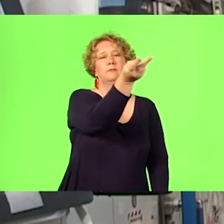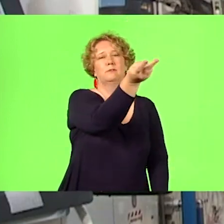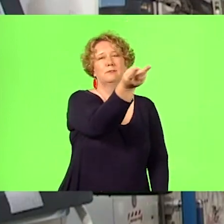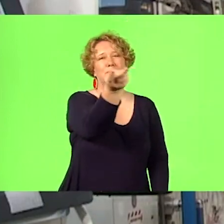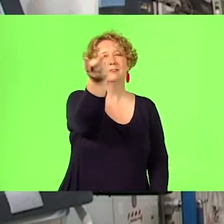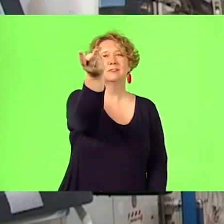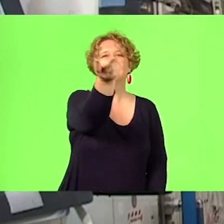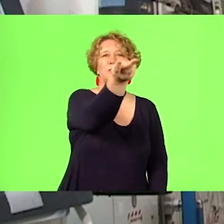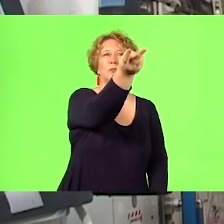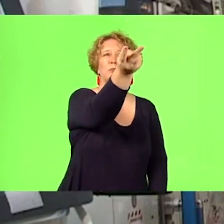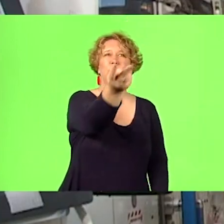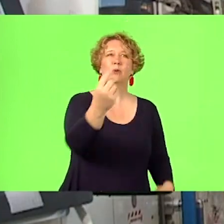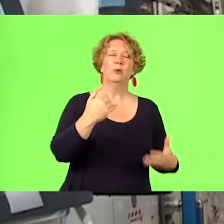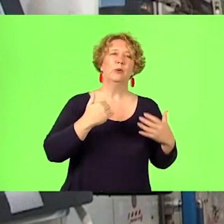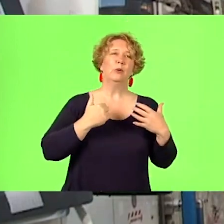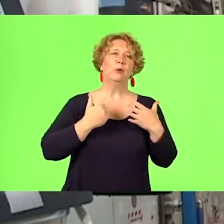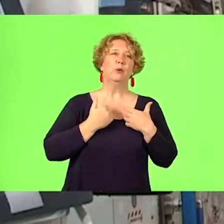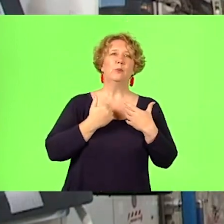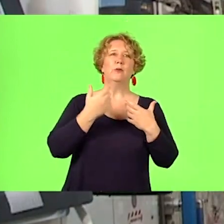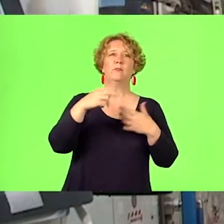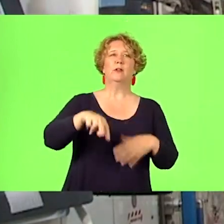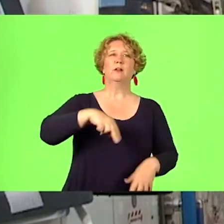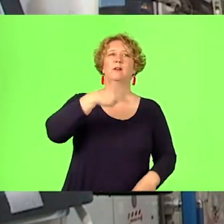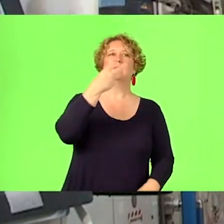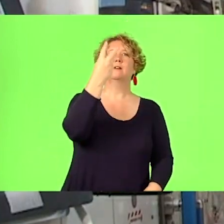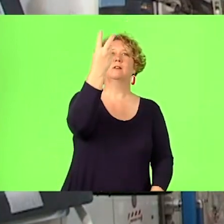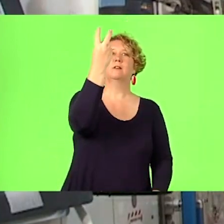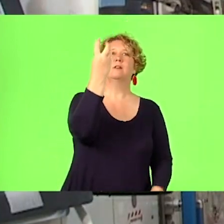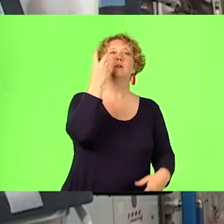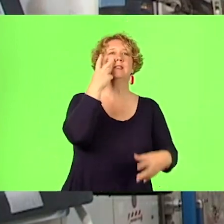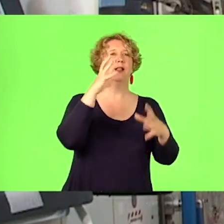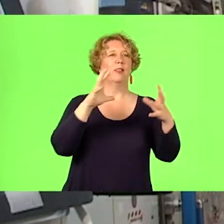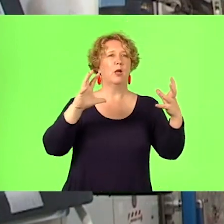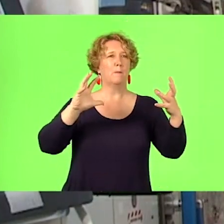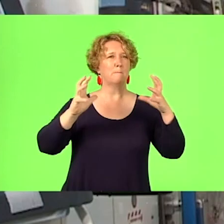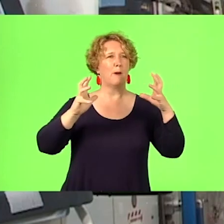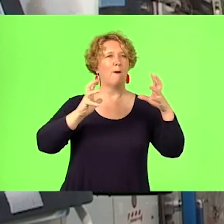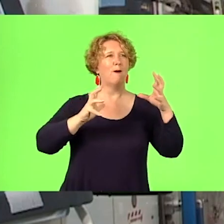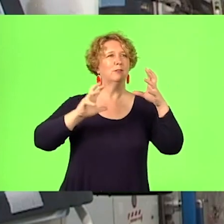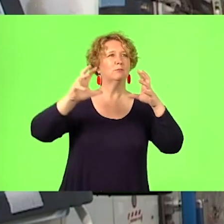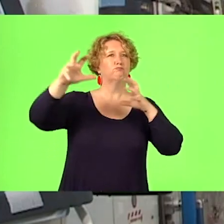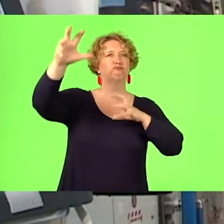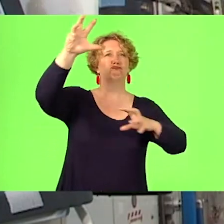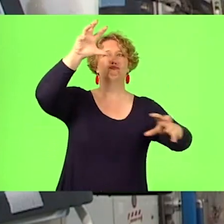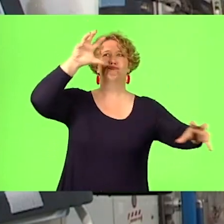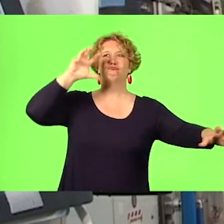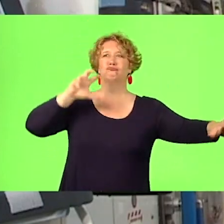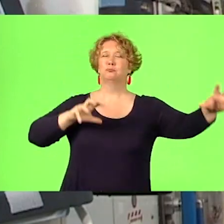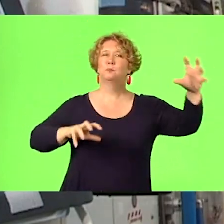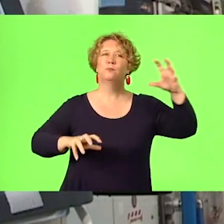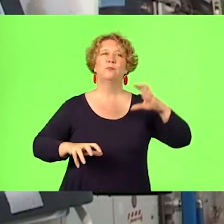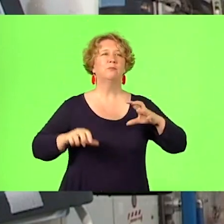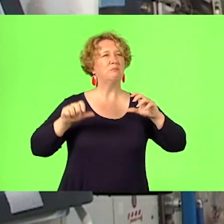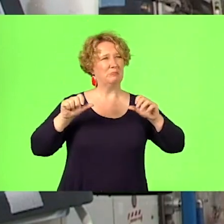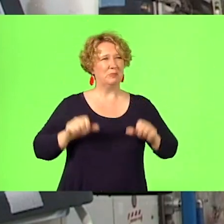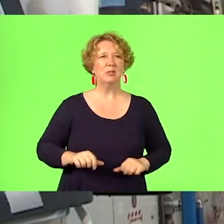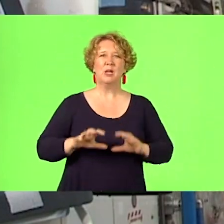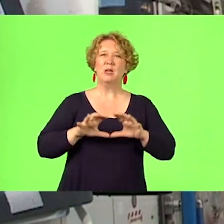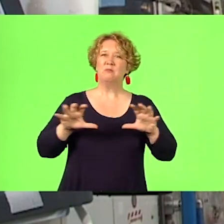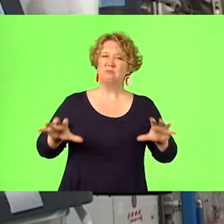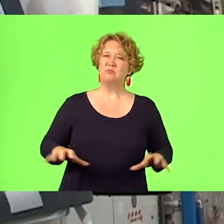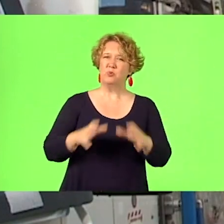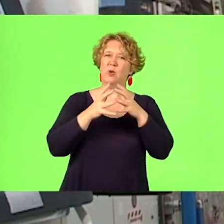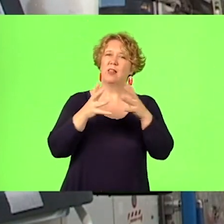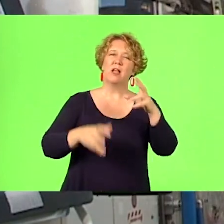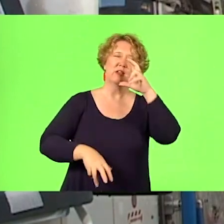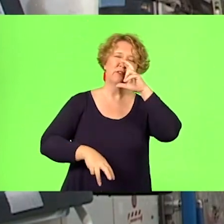members that are actually being funny as we speak. You see a lot of balls flying around. So there's a lot of things that you can really do to make the most of the